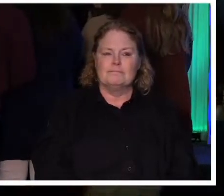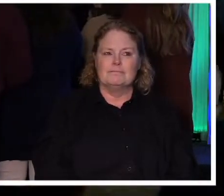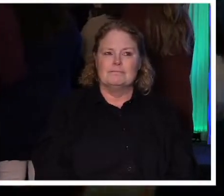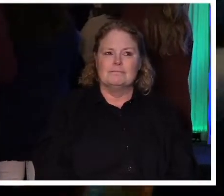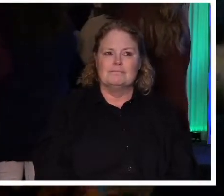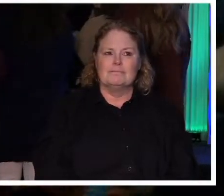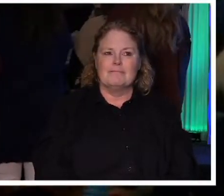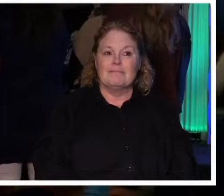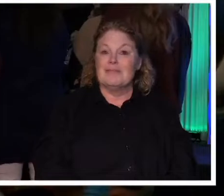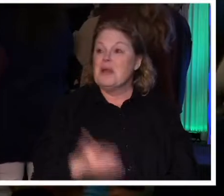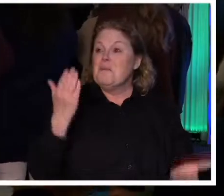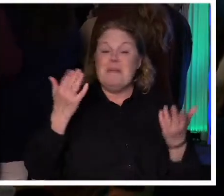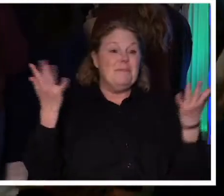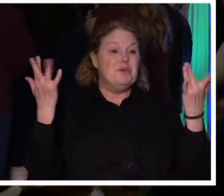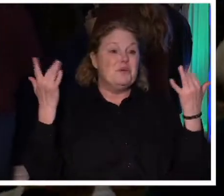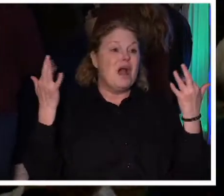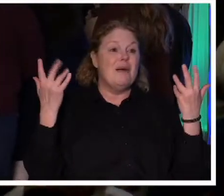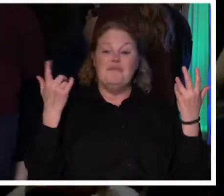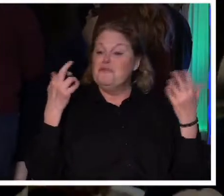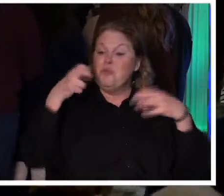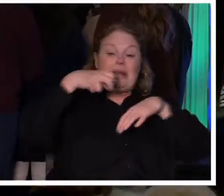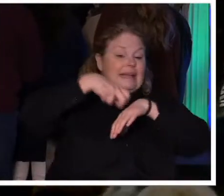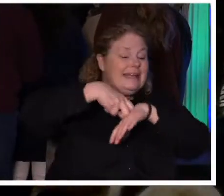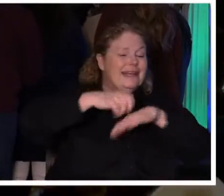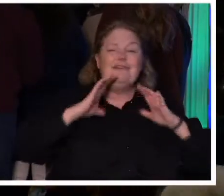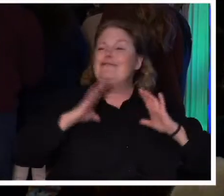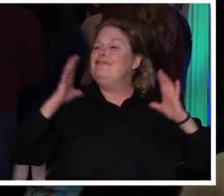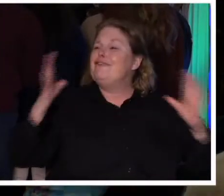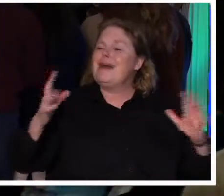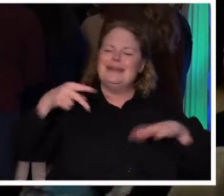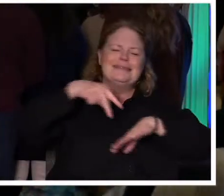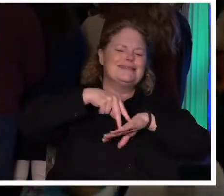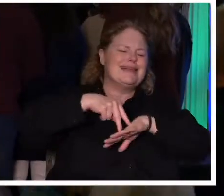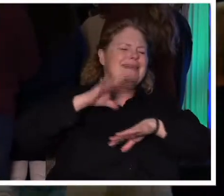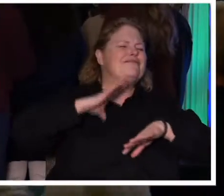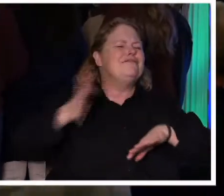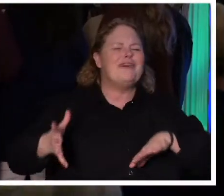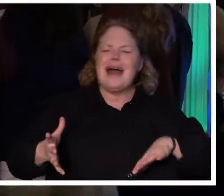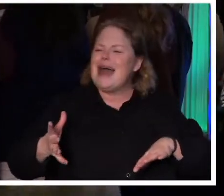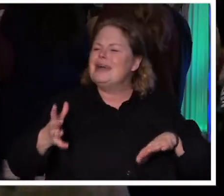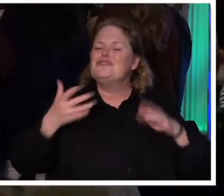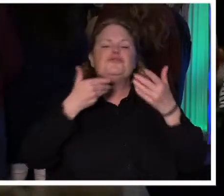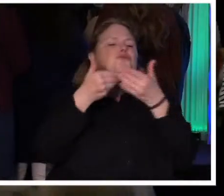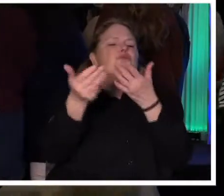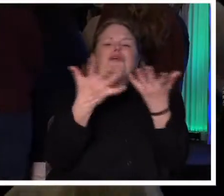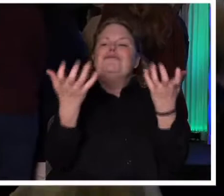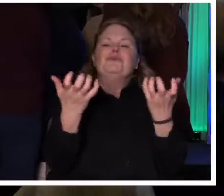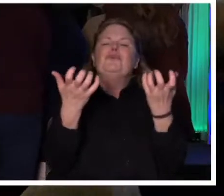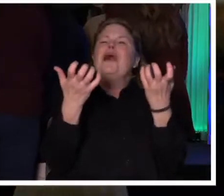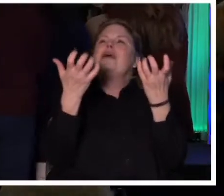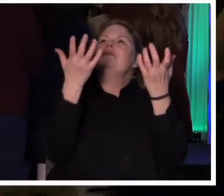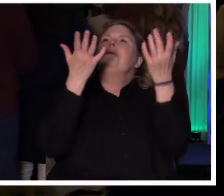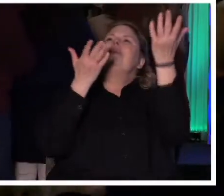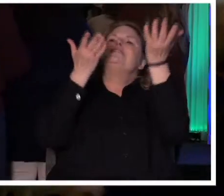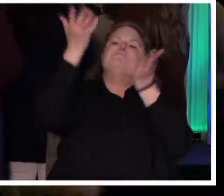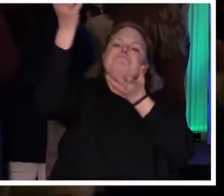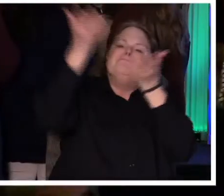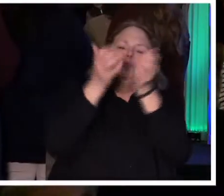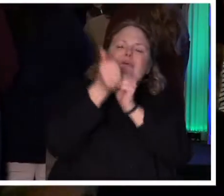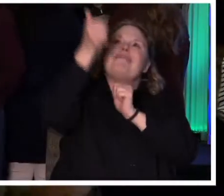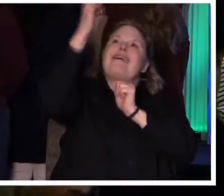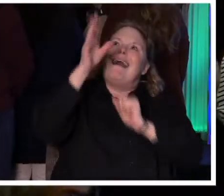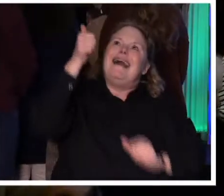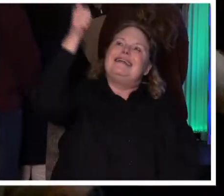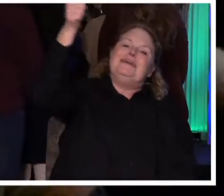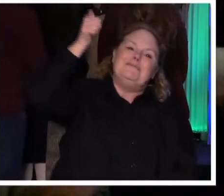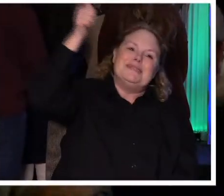Some of you may get up here and you feel like, I just want to kneel at the altar. You can do that. If you want to stand with your arms raised, do that. But let's enter in. And